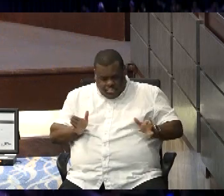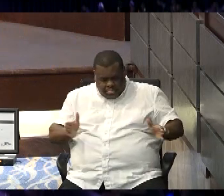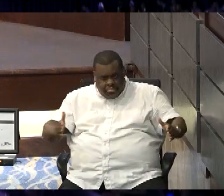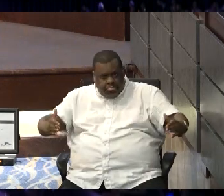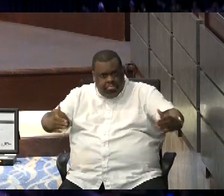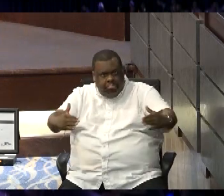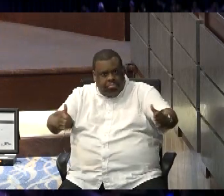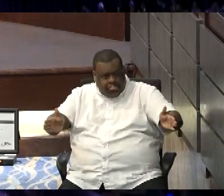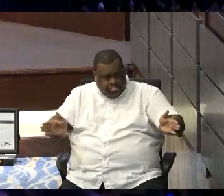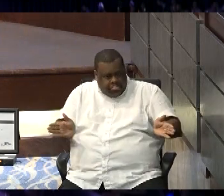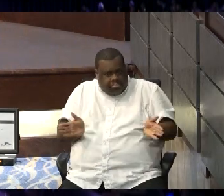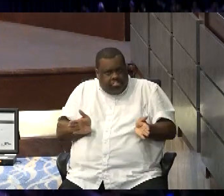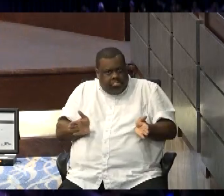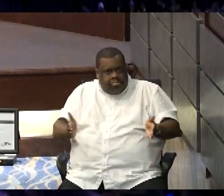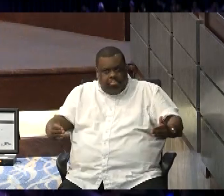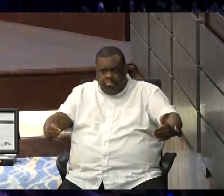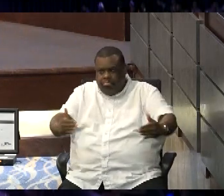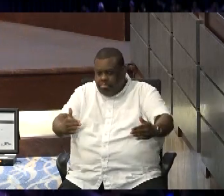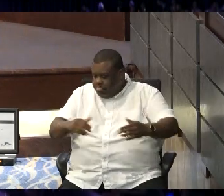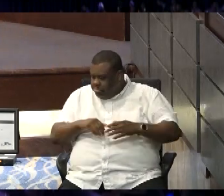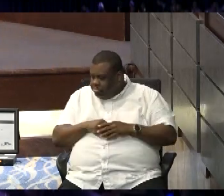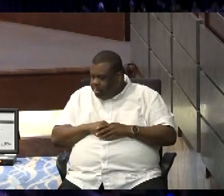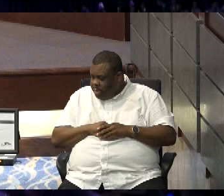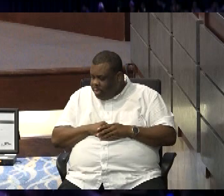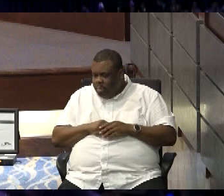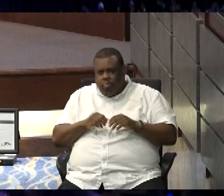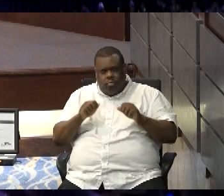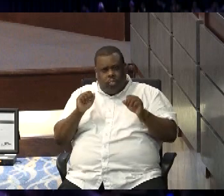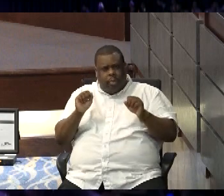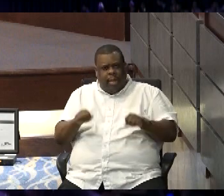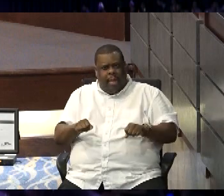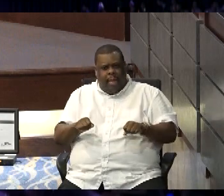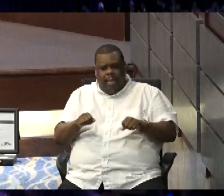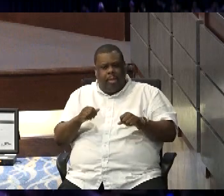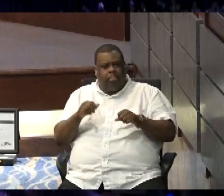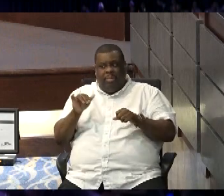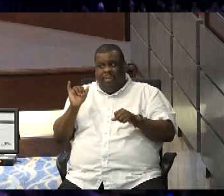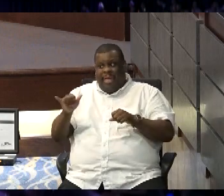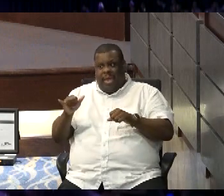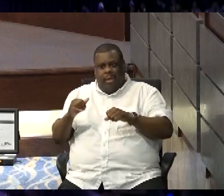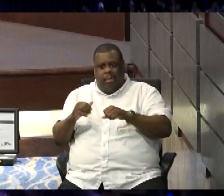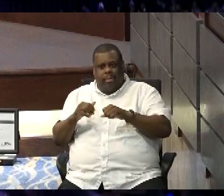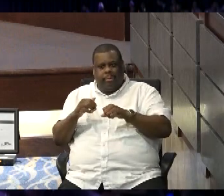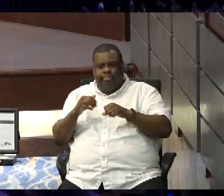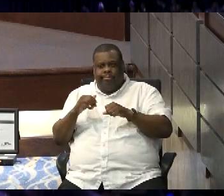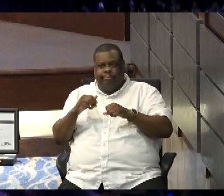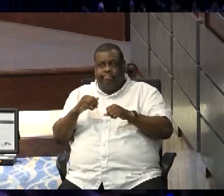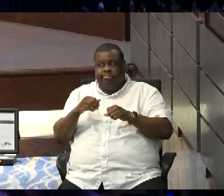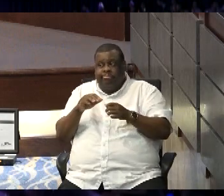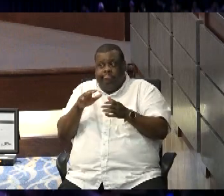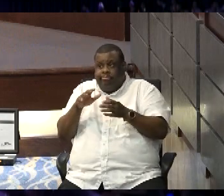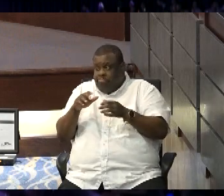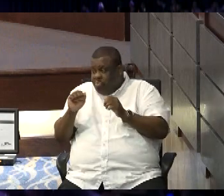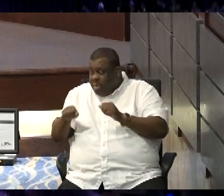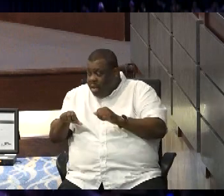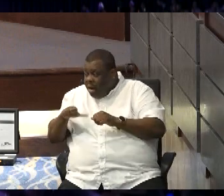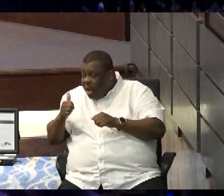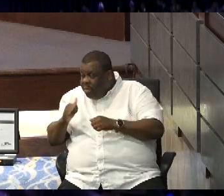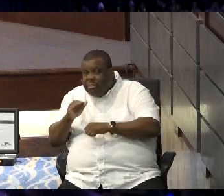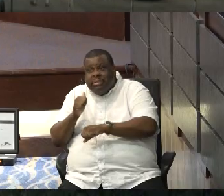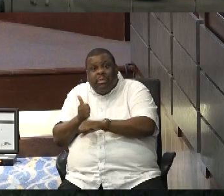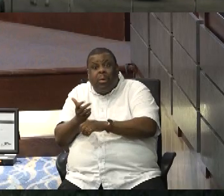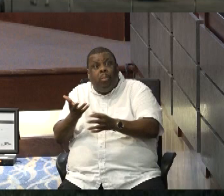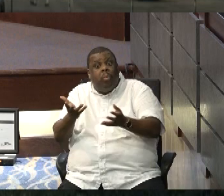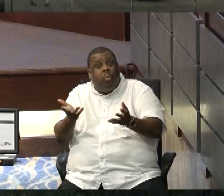will utilize a system so that they can also be flattened, so that you can also use this space for banquets or weddings or other kinds of events that might not